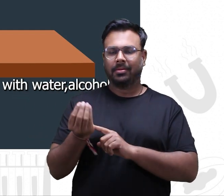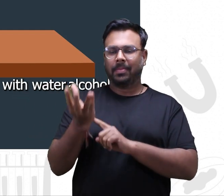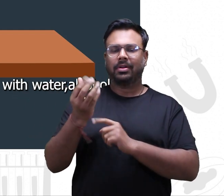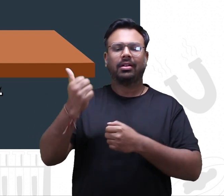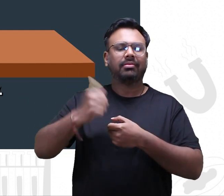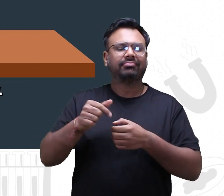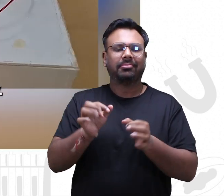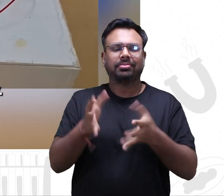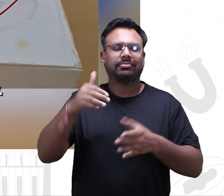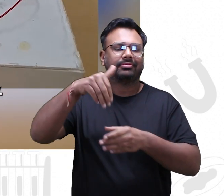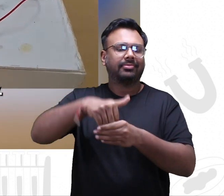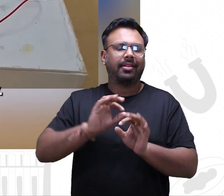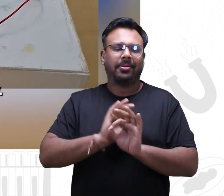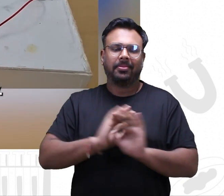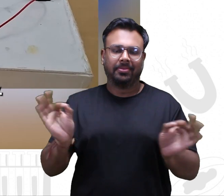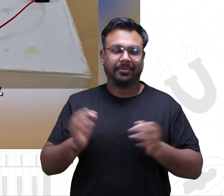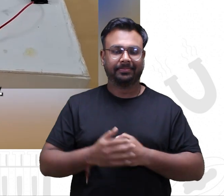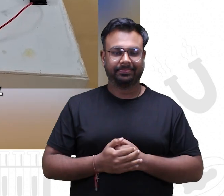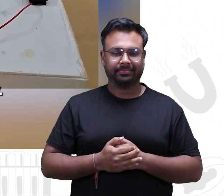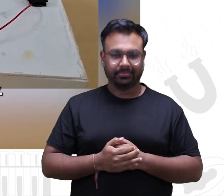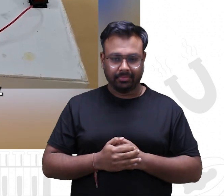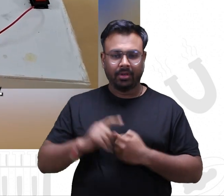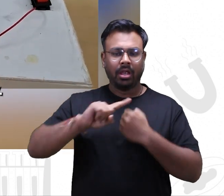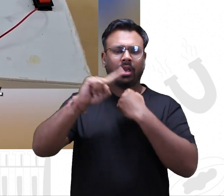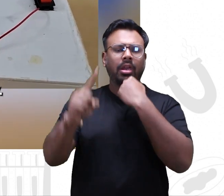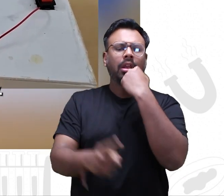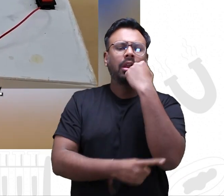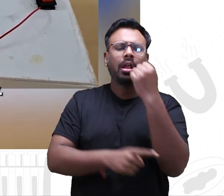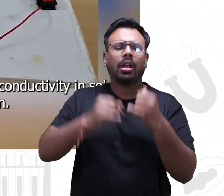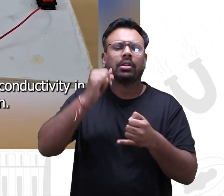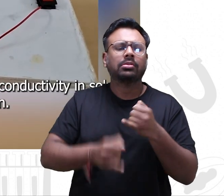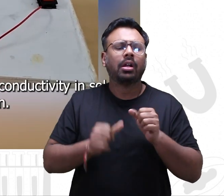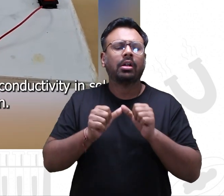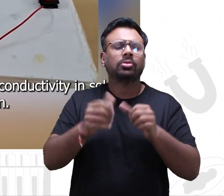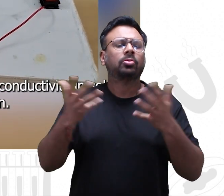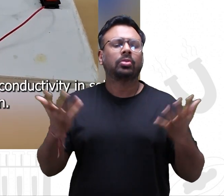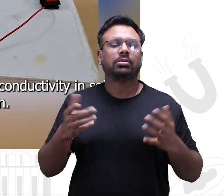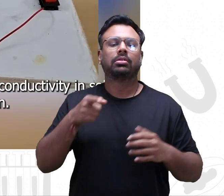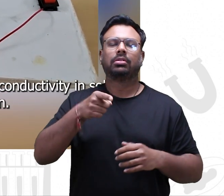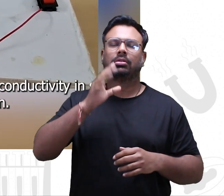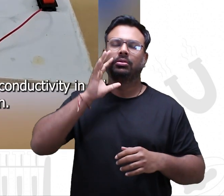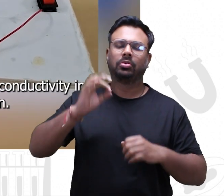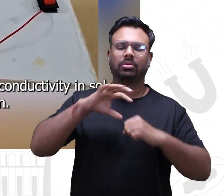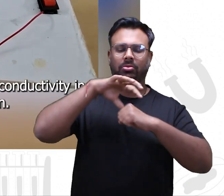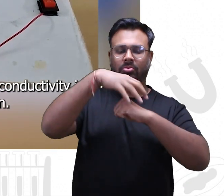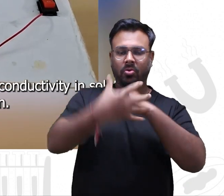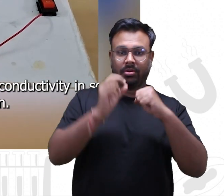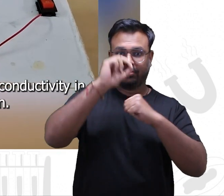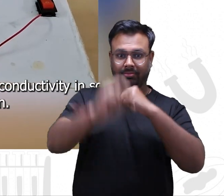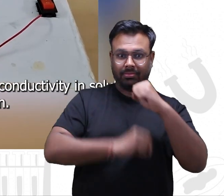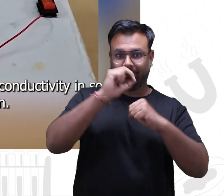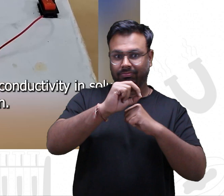in water. Therefore, alcohol does not carry electricity. Conclusion: this experiment